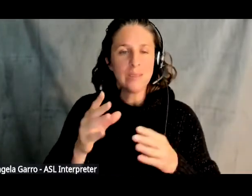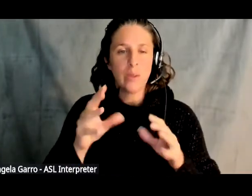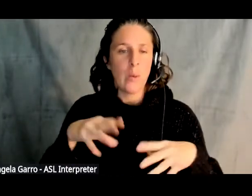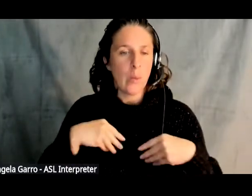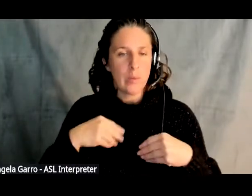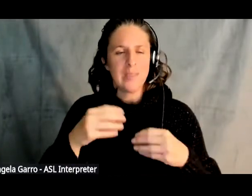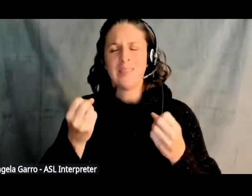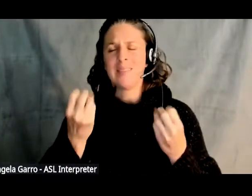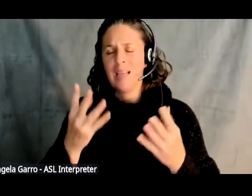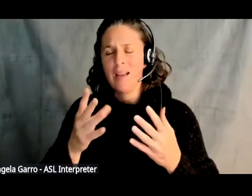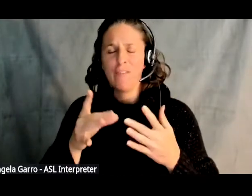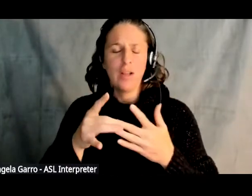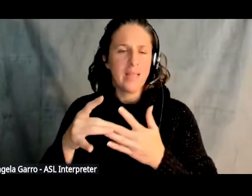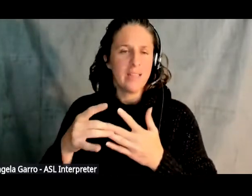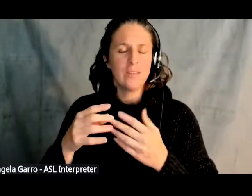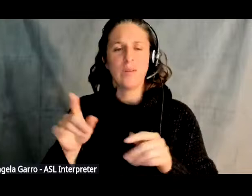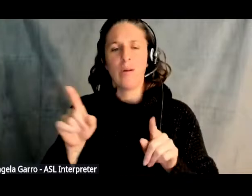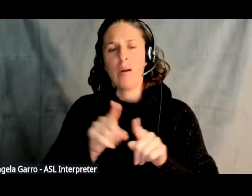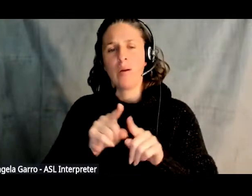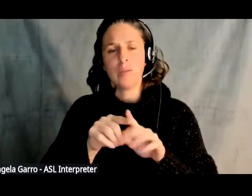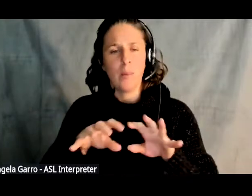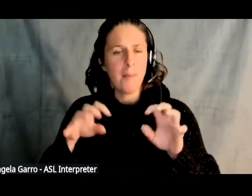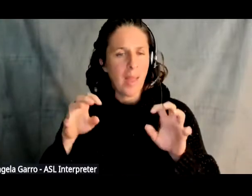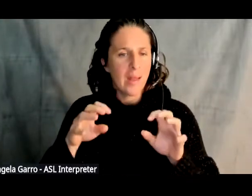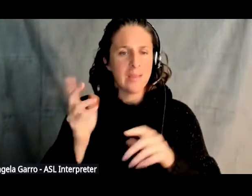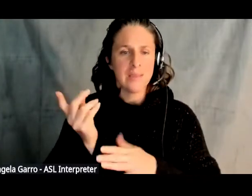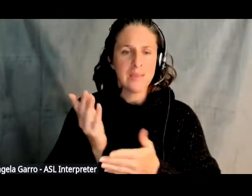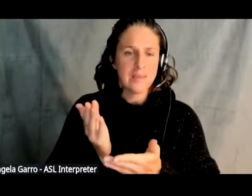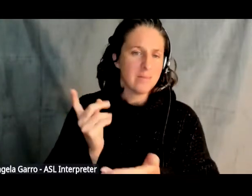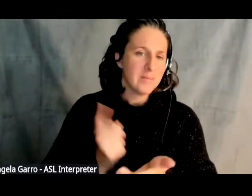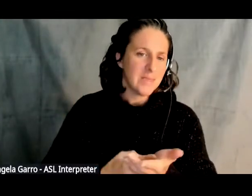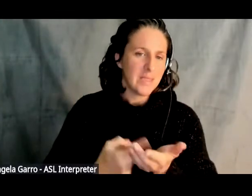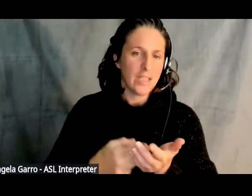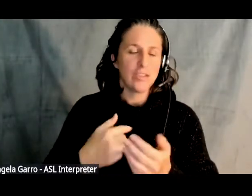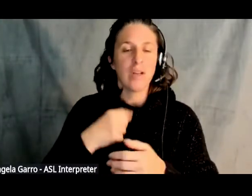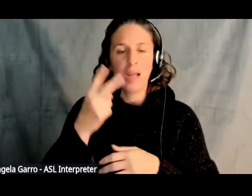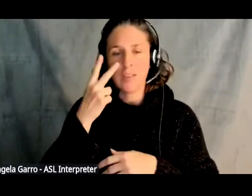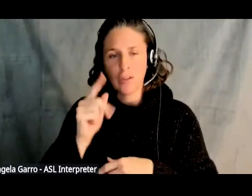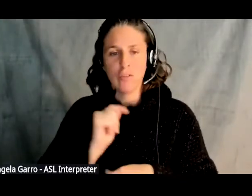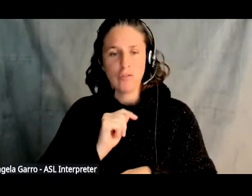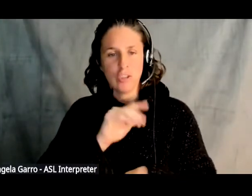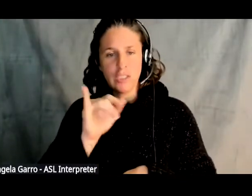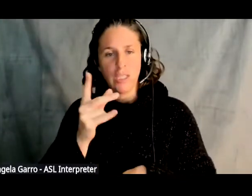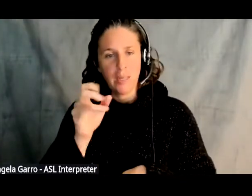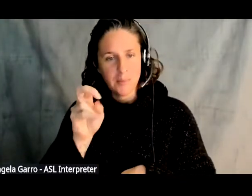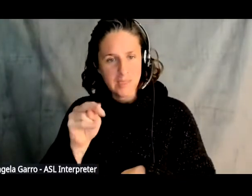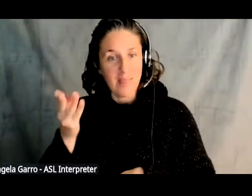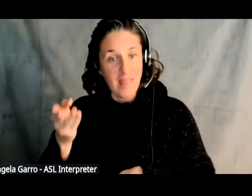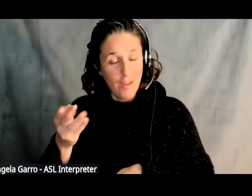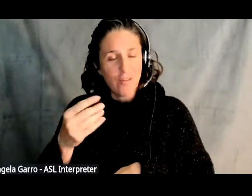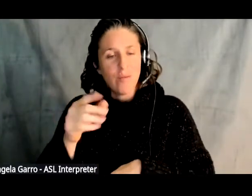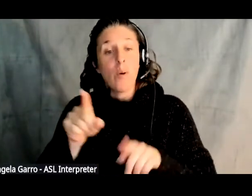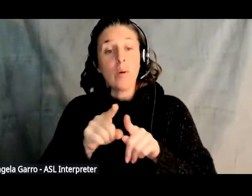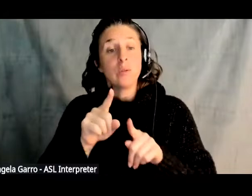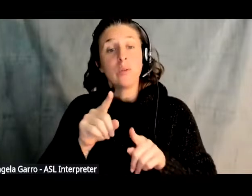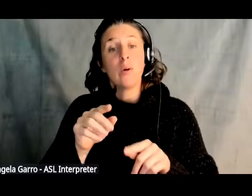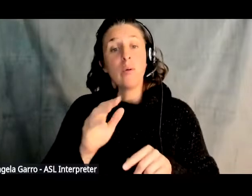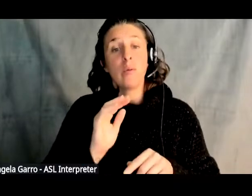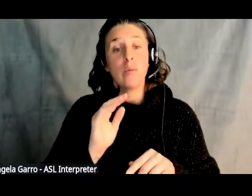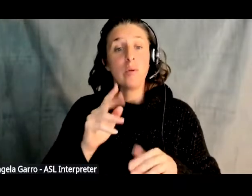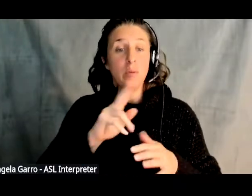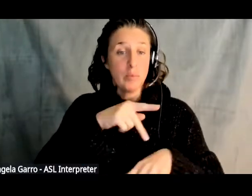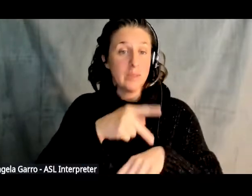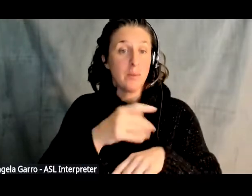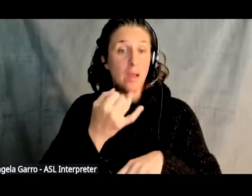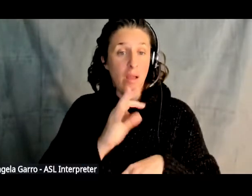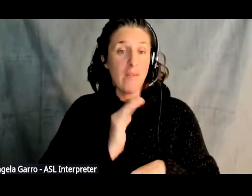panel discussion as well. I saw Trustee Jacobs in there. Also, our very own adult school, our principal of our adult school,